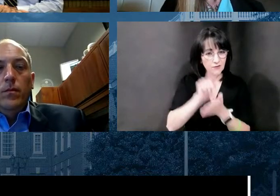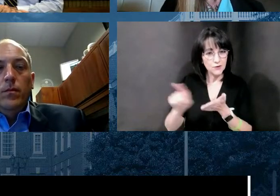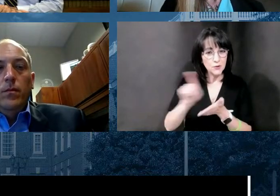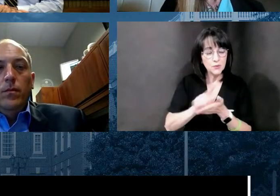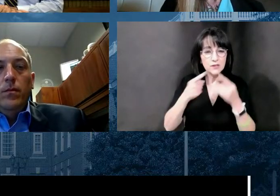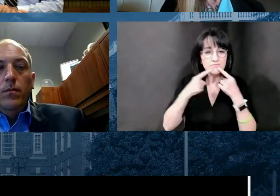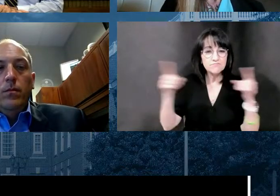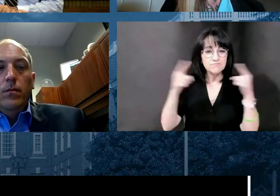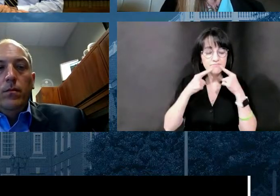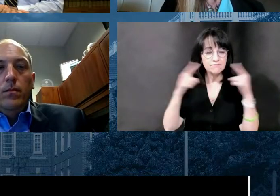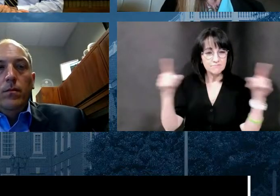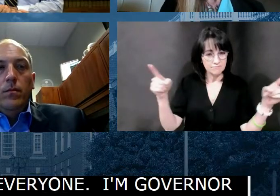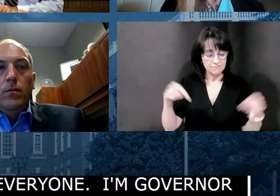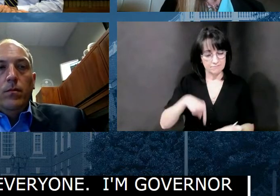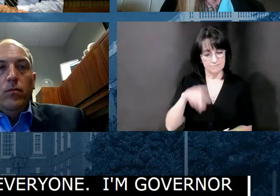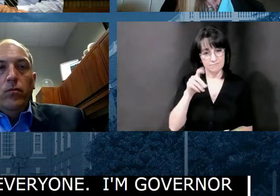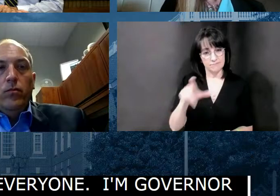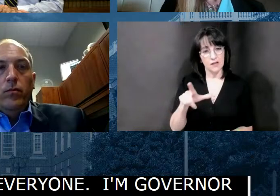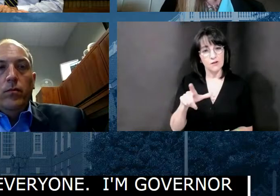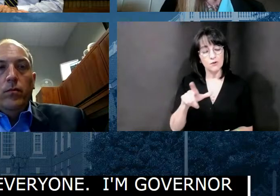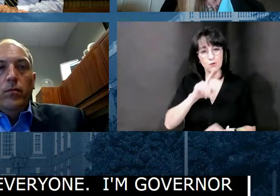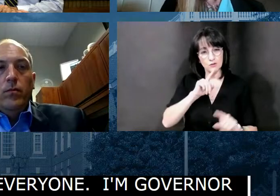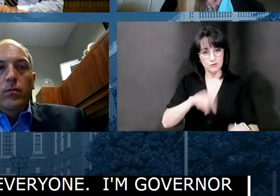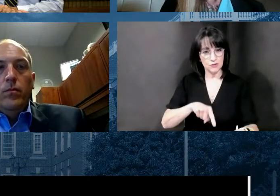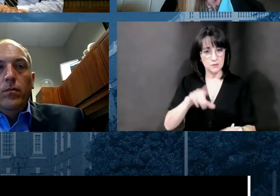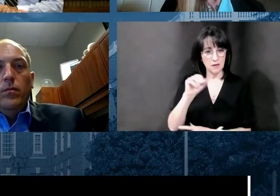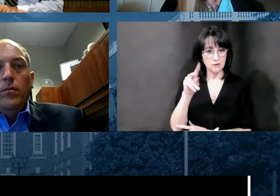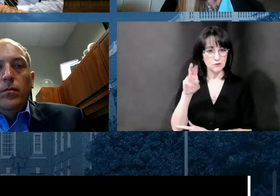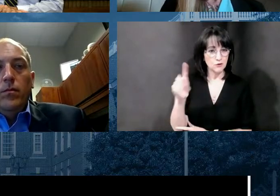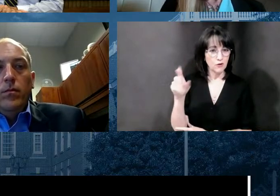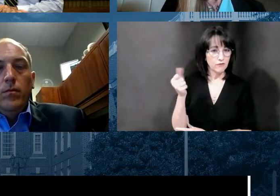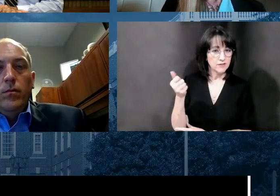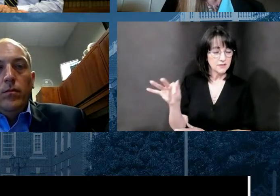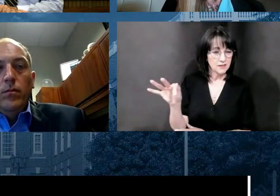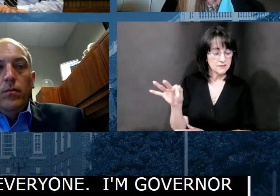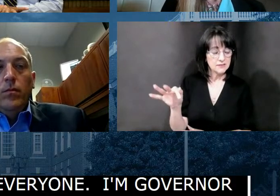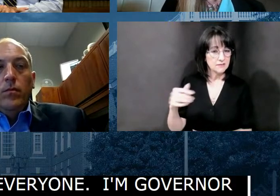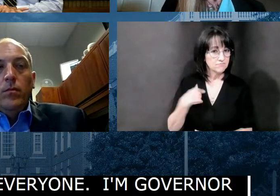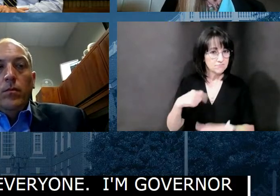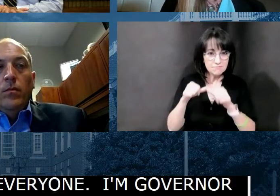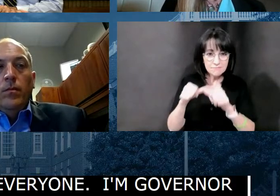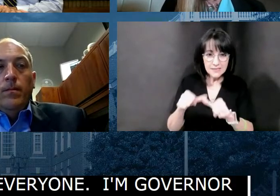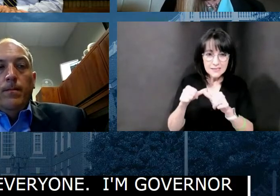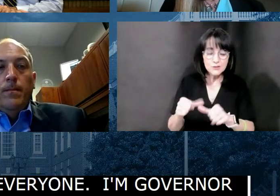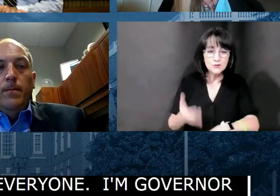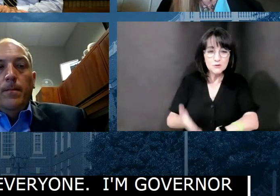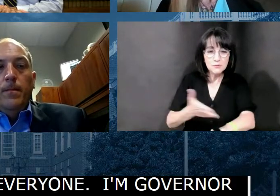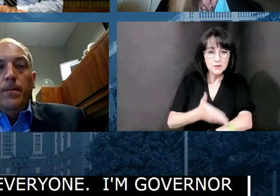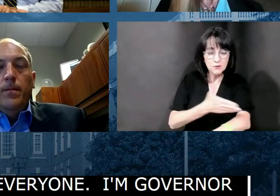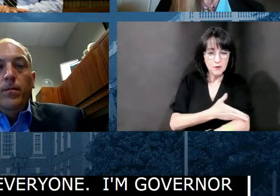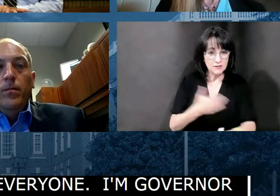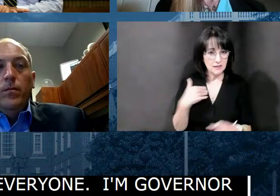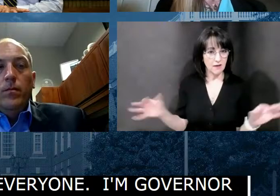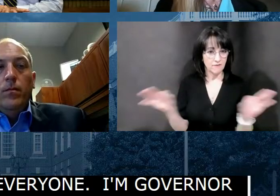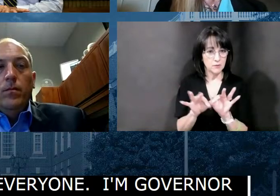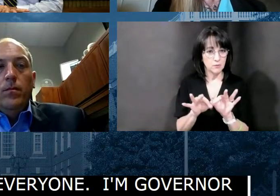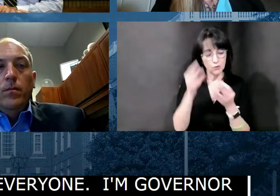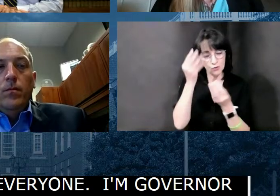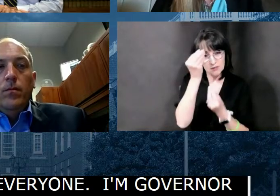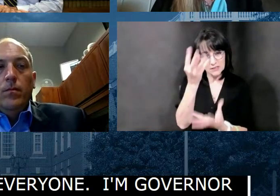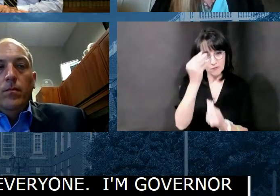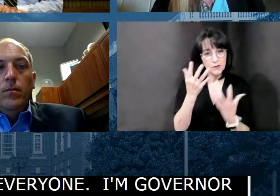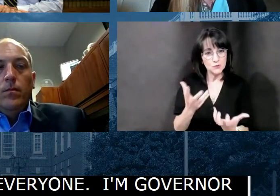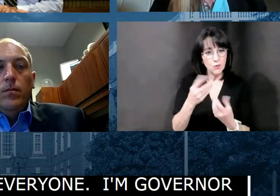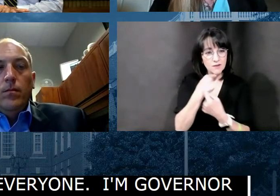COVID-19. We continue to make really good progress. We have some important information to share with you today as we come out of